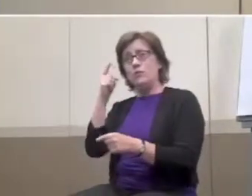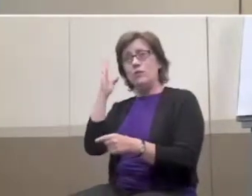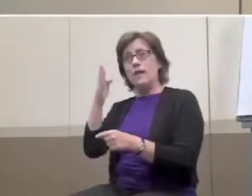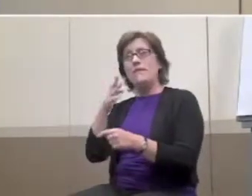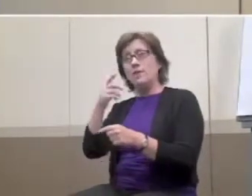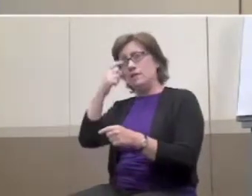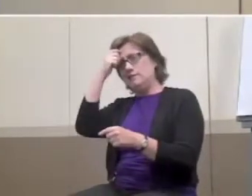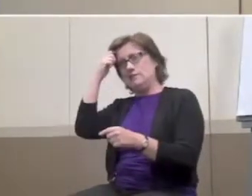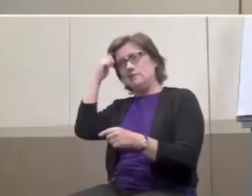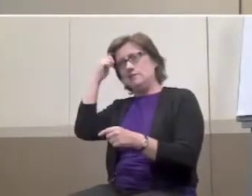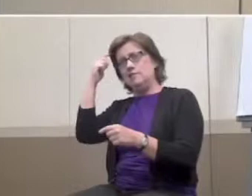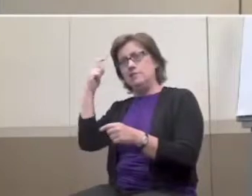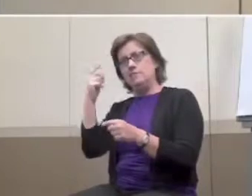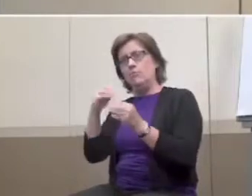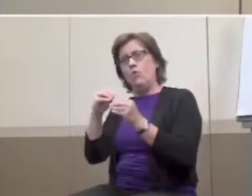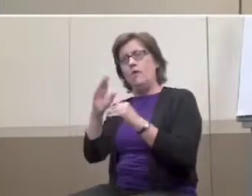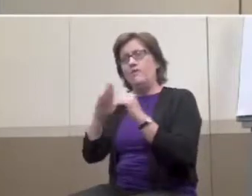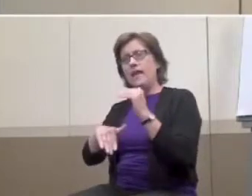him?